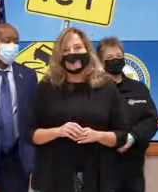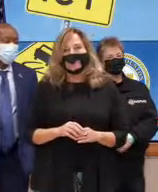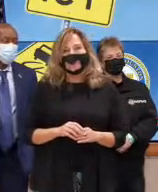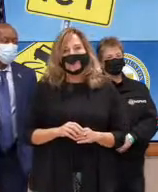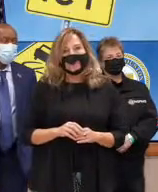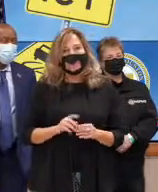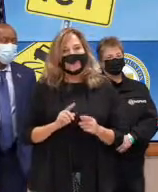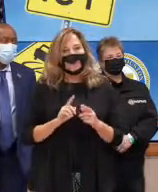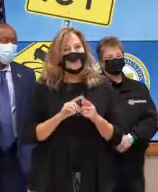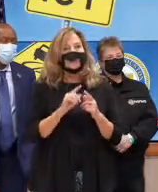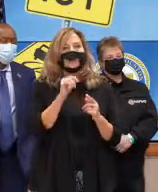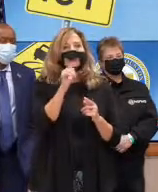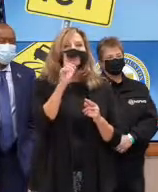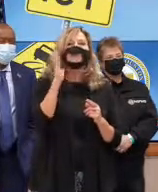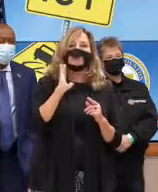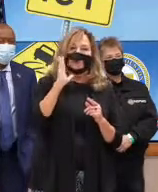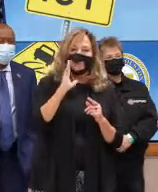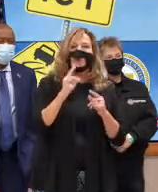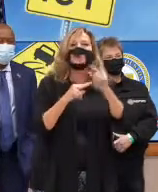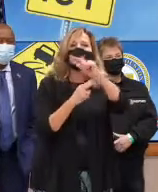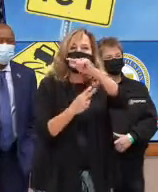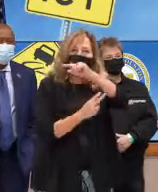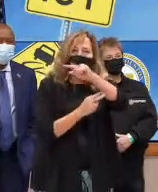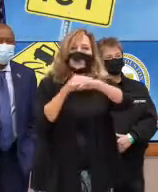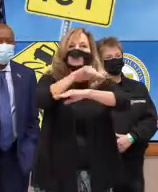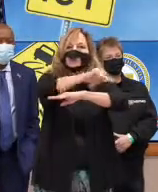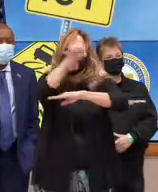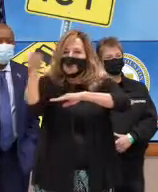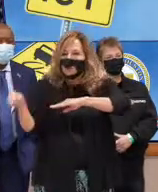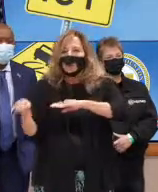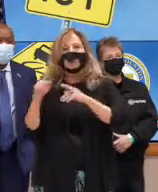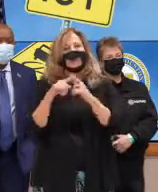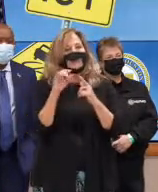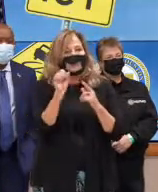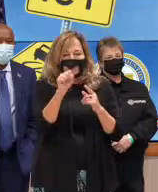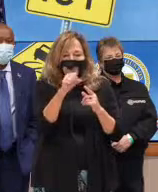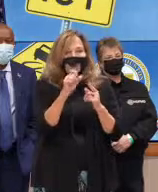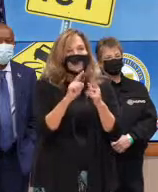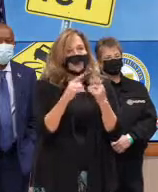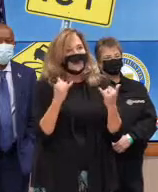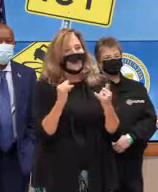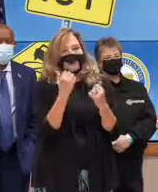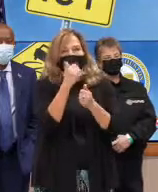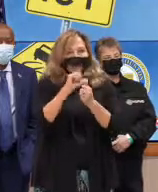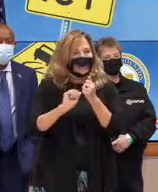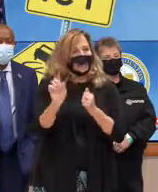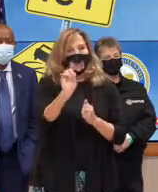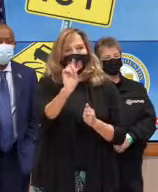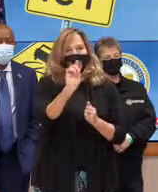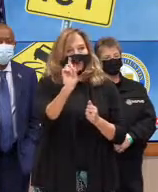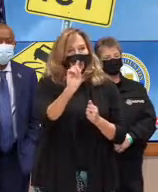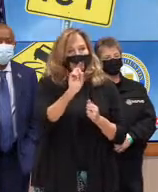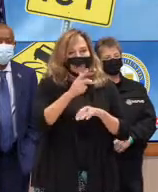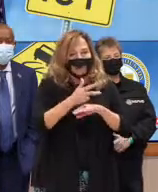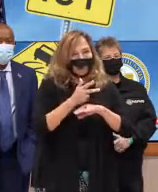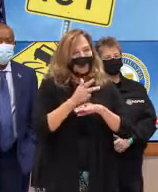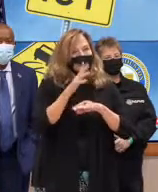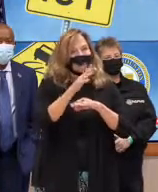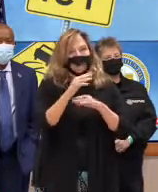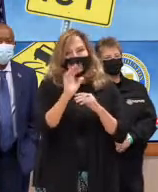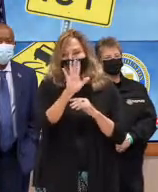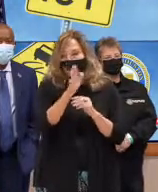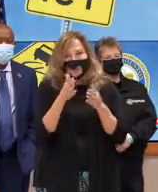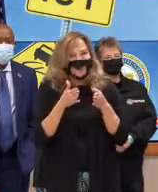more than the bridges and the overpasses. Potentially surface streets, sidewalks, and parking lots could all be impacted with the winter